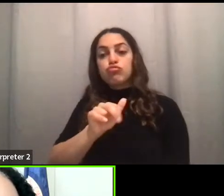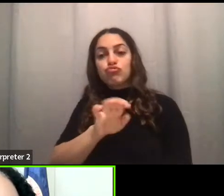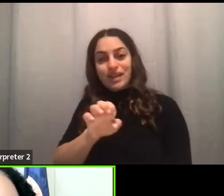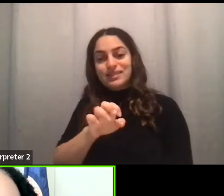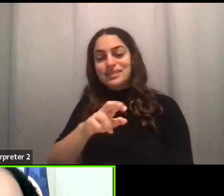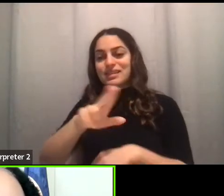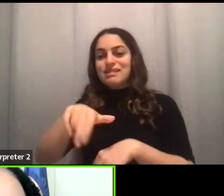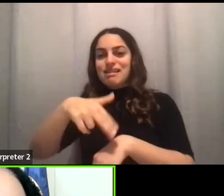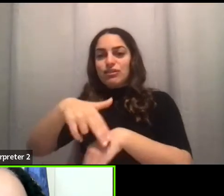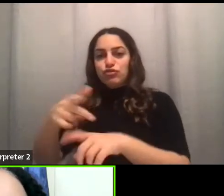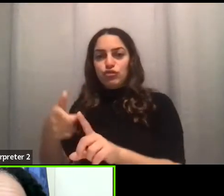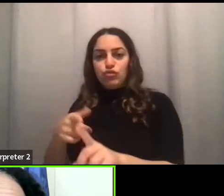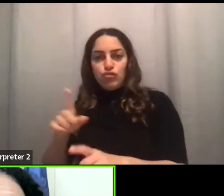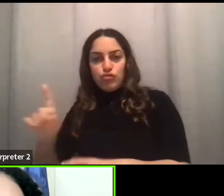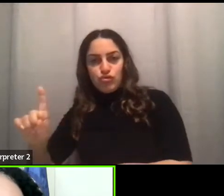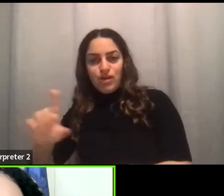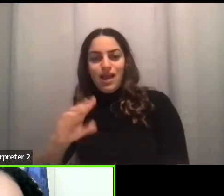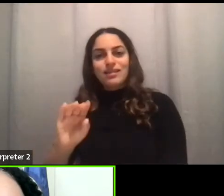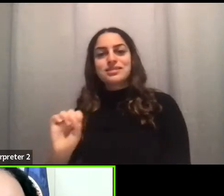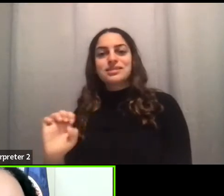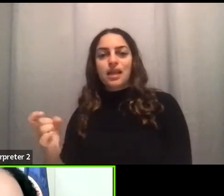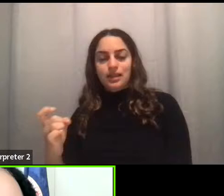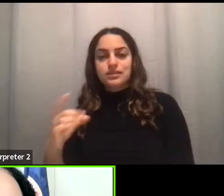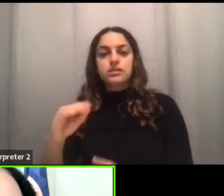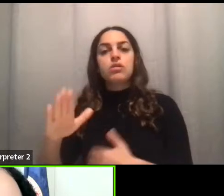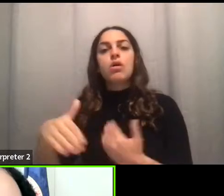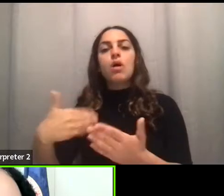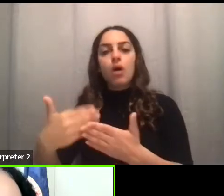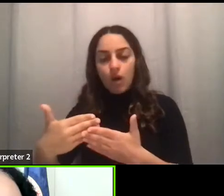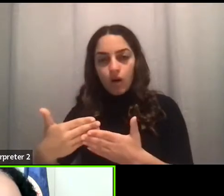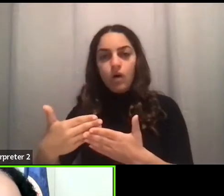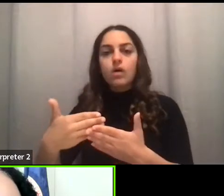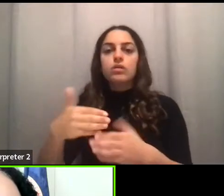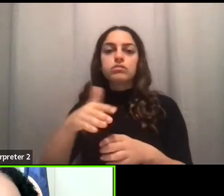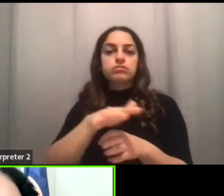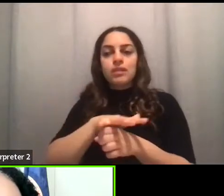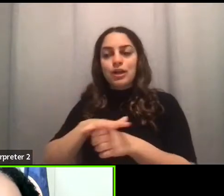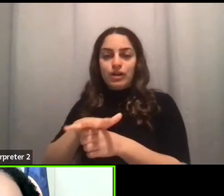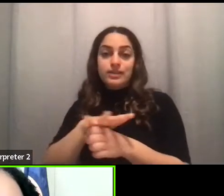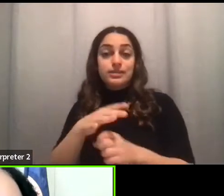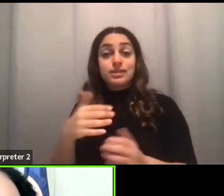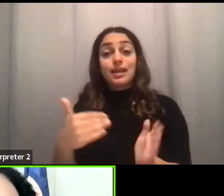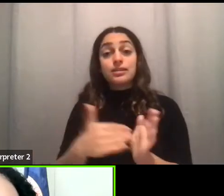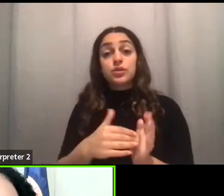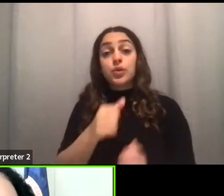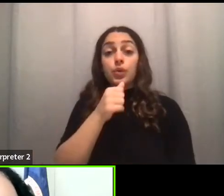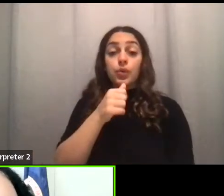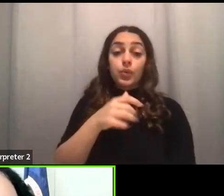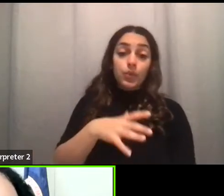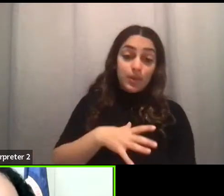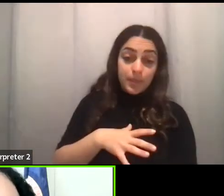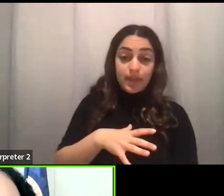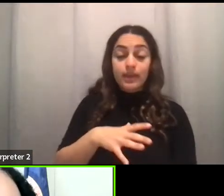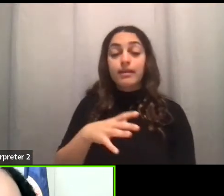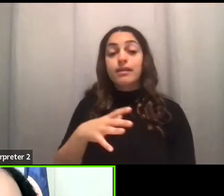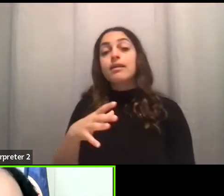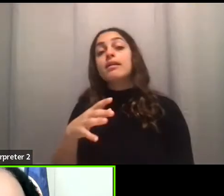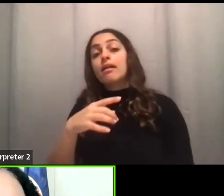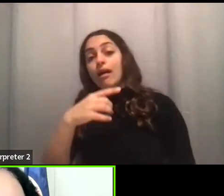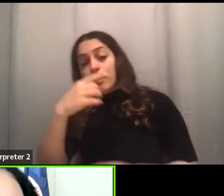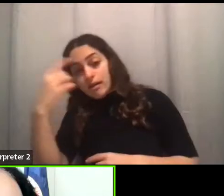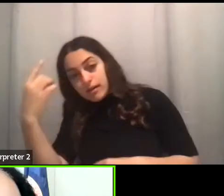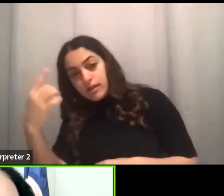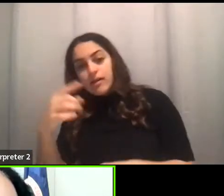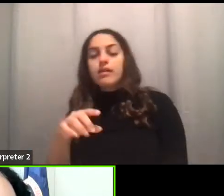sex in all geographic regions against women african americans asian americans native americans hispanics and